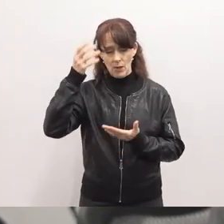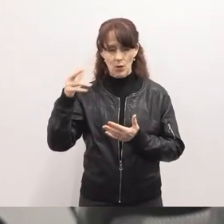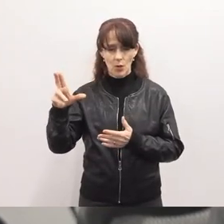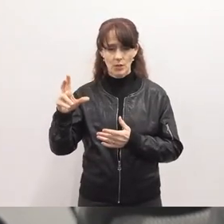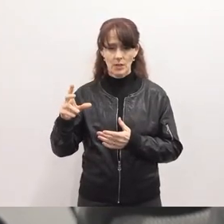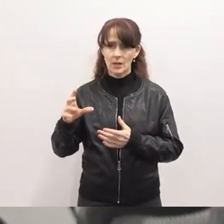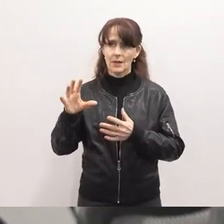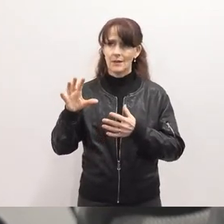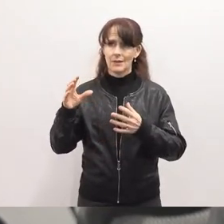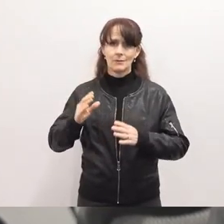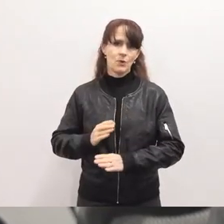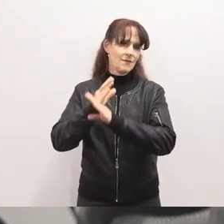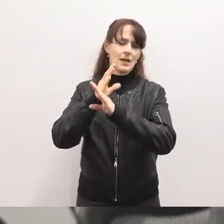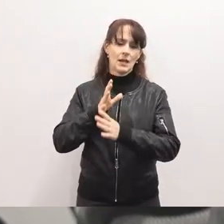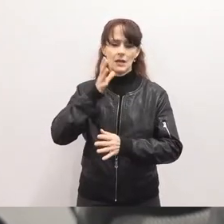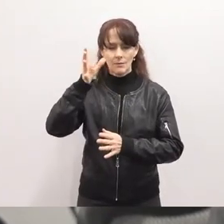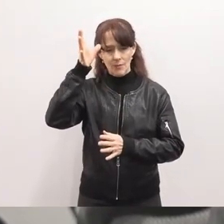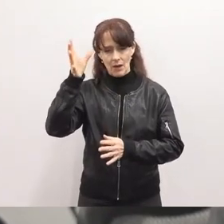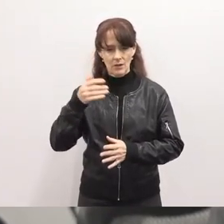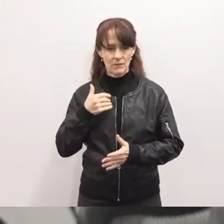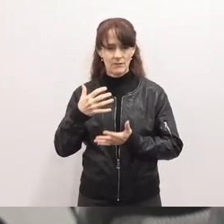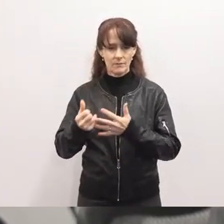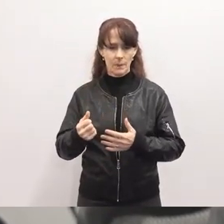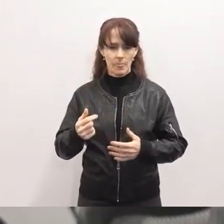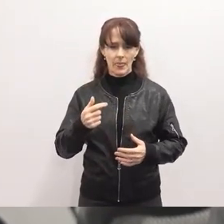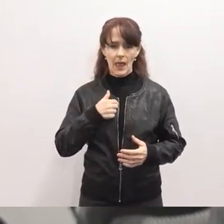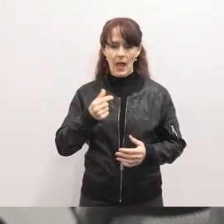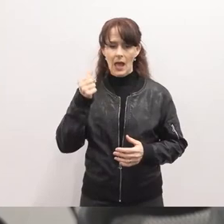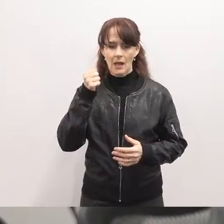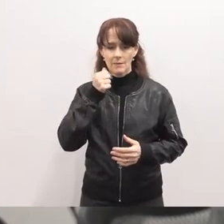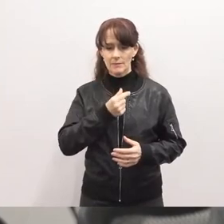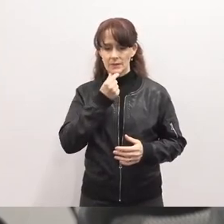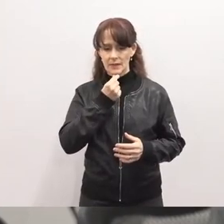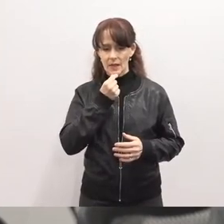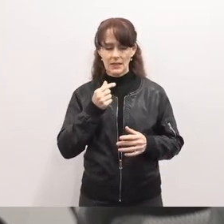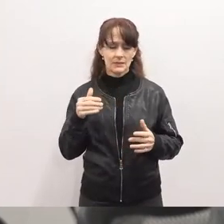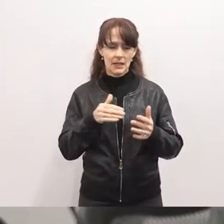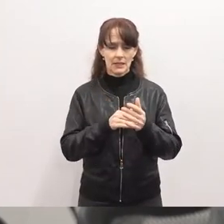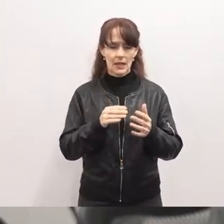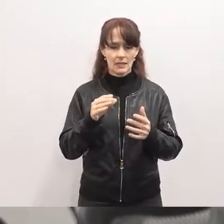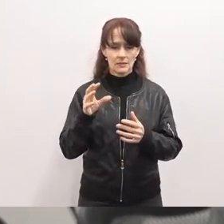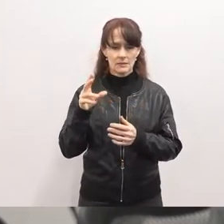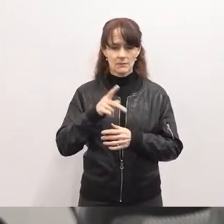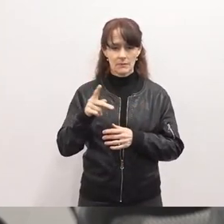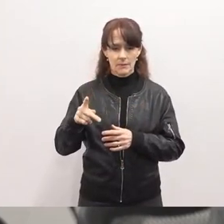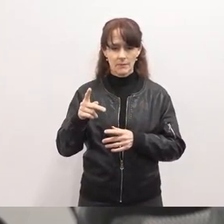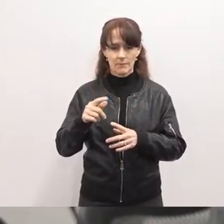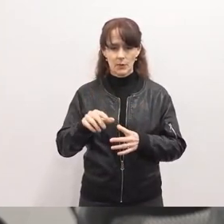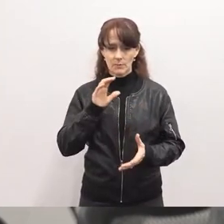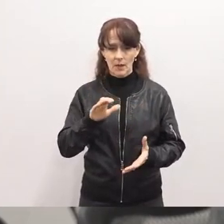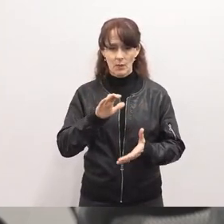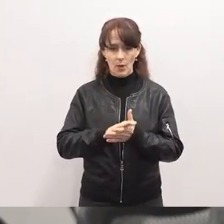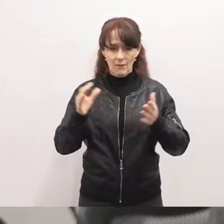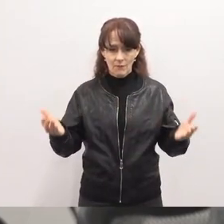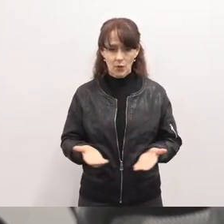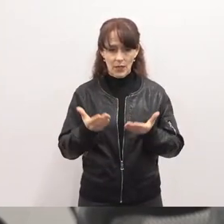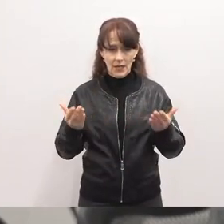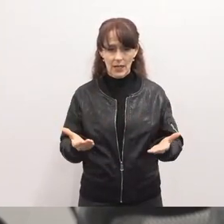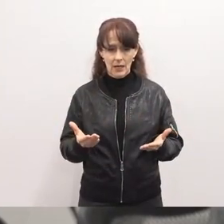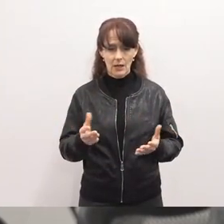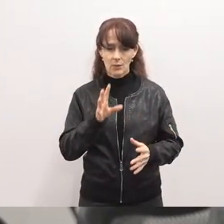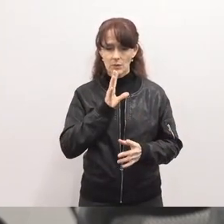them. I'm Meg Martinez, Gays Against Groomers co-chapter leader for Long Beach with my wife. We're here.